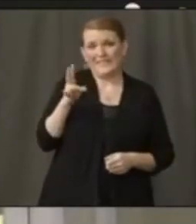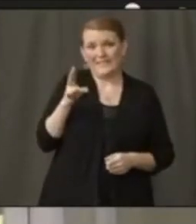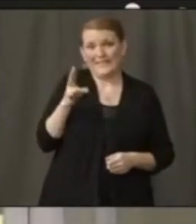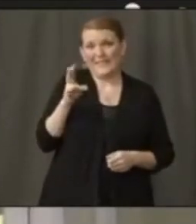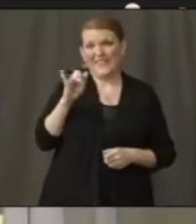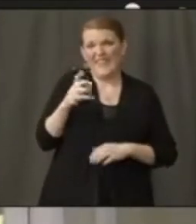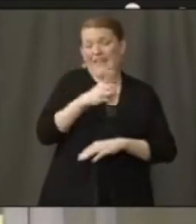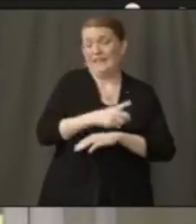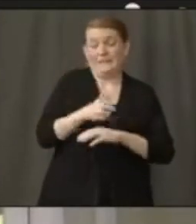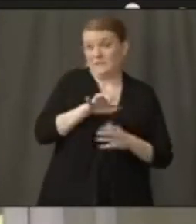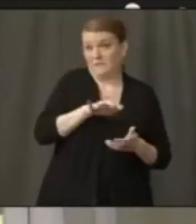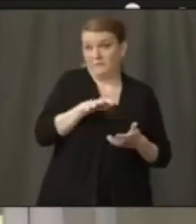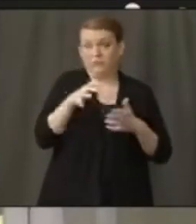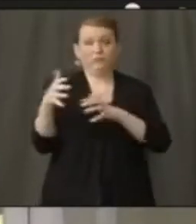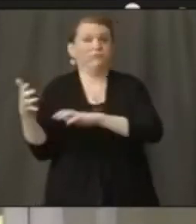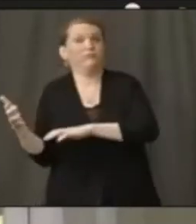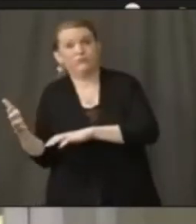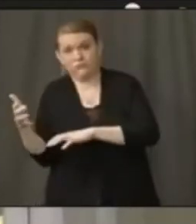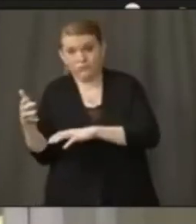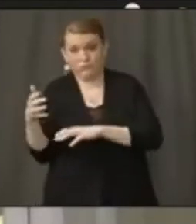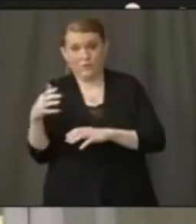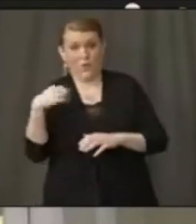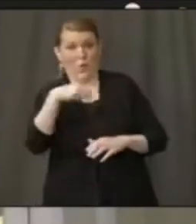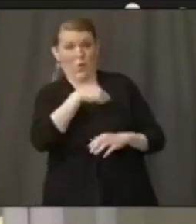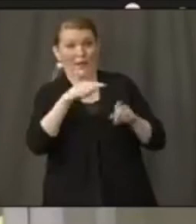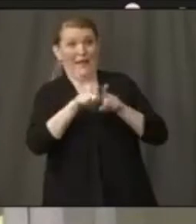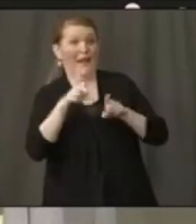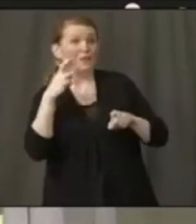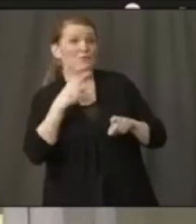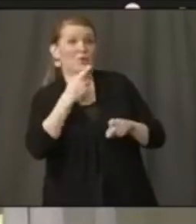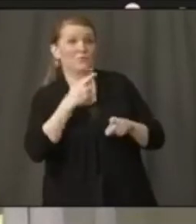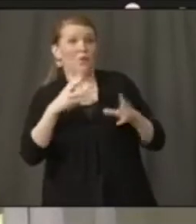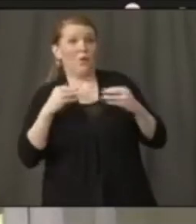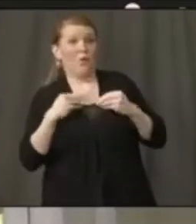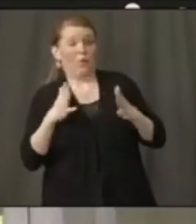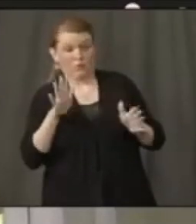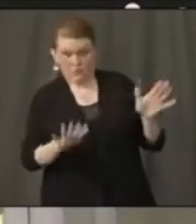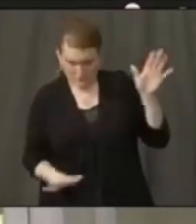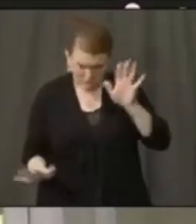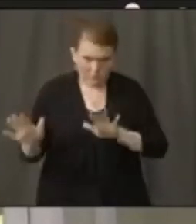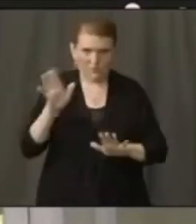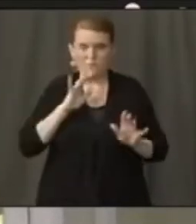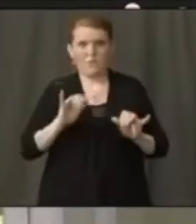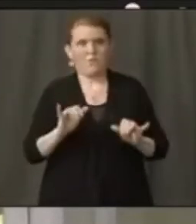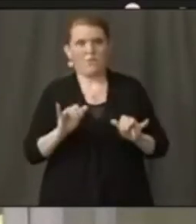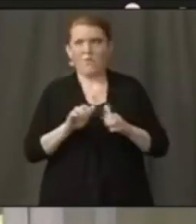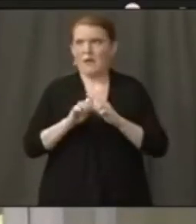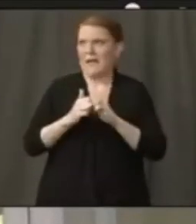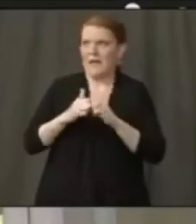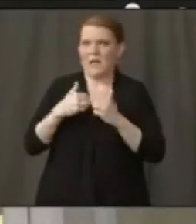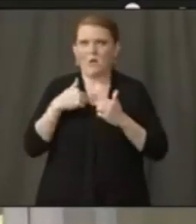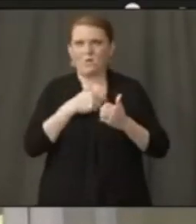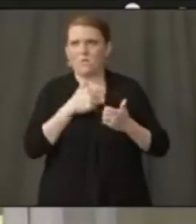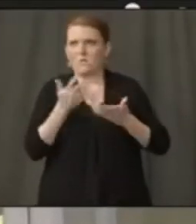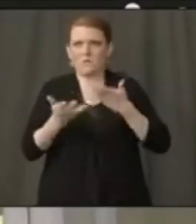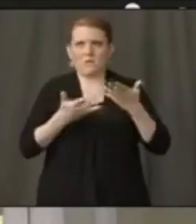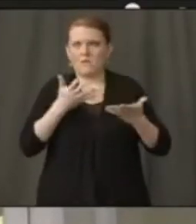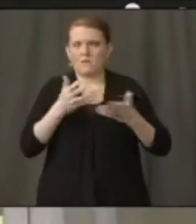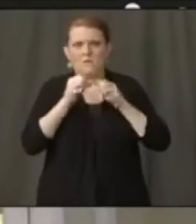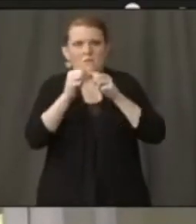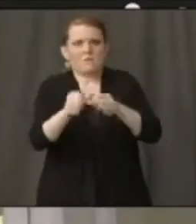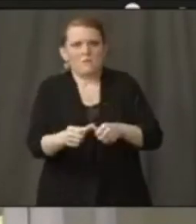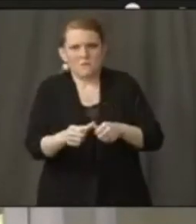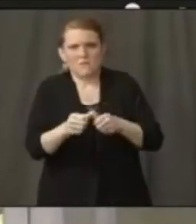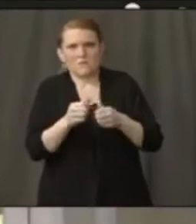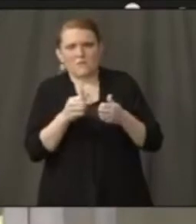safety of our customers and staff during this pandemic. We have a fairly large restaurant with a retail